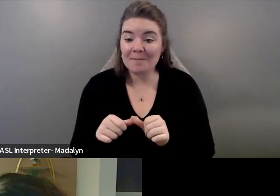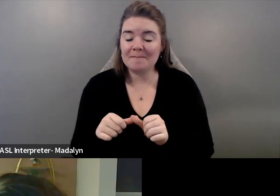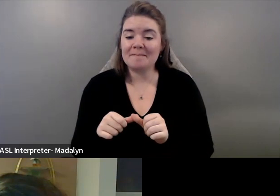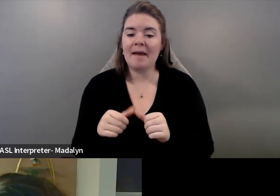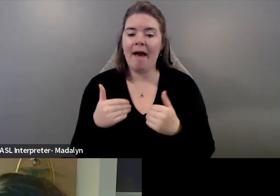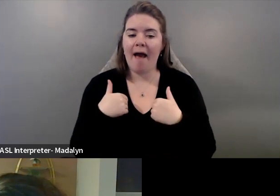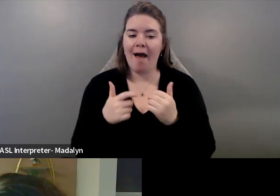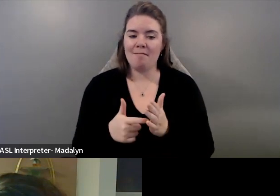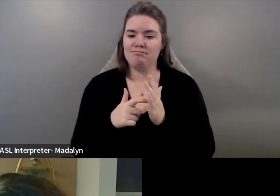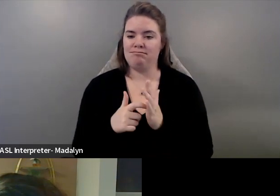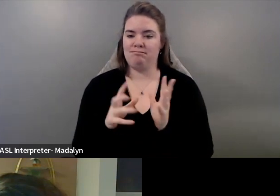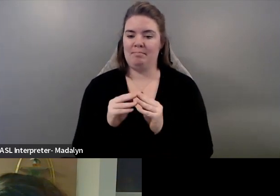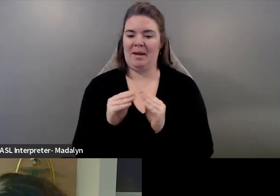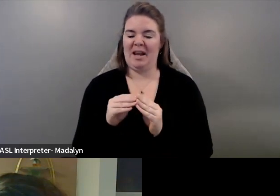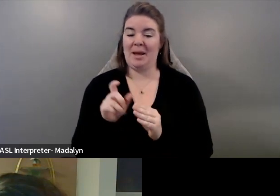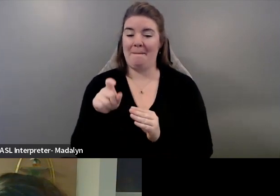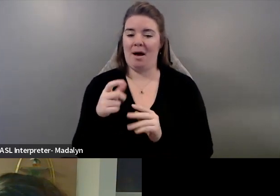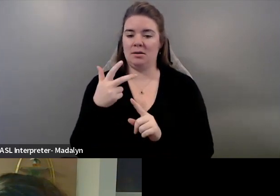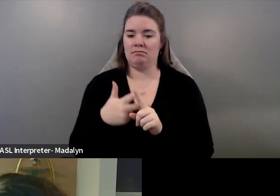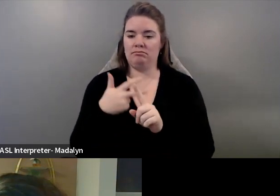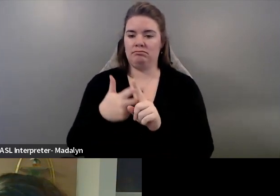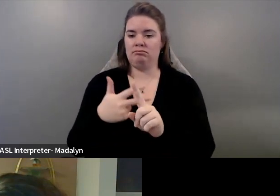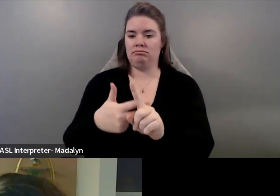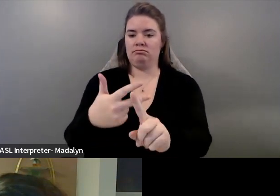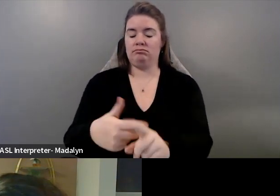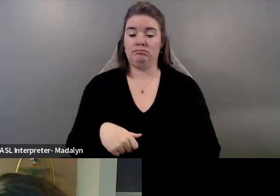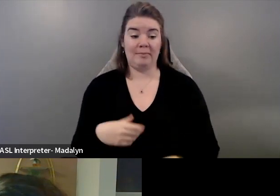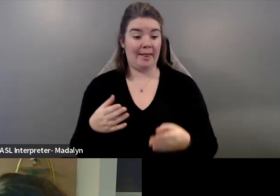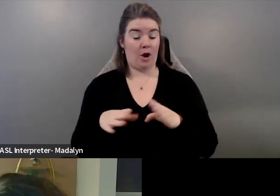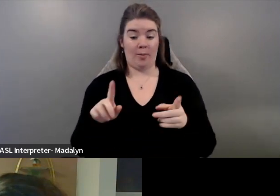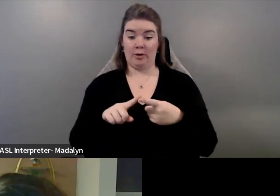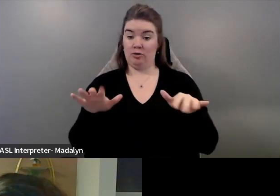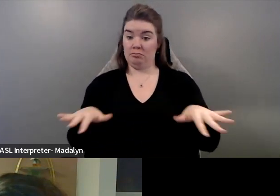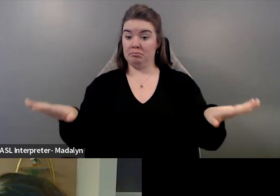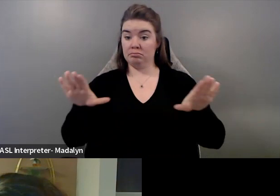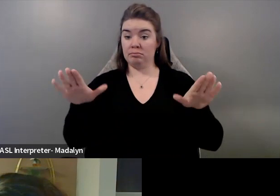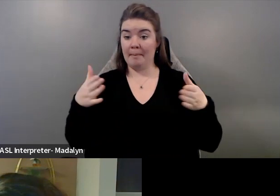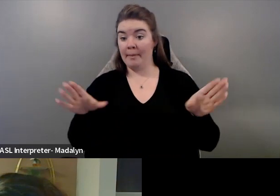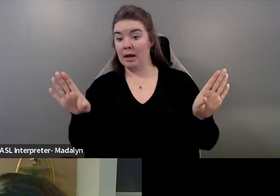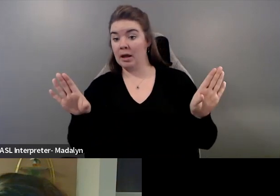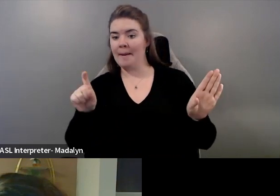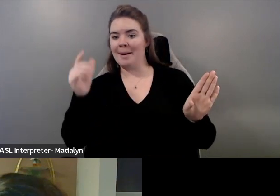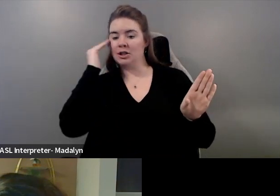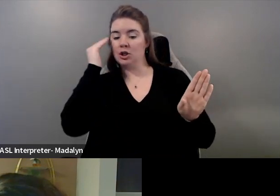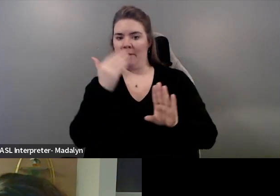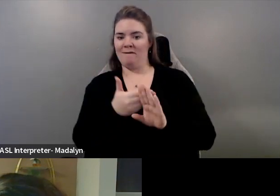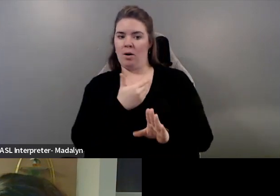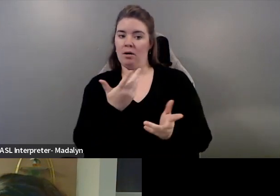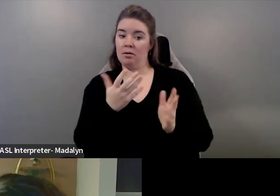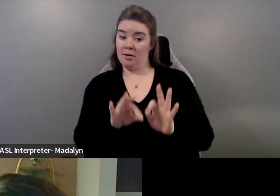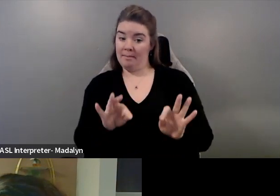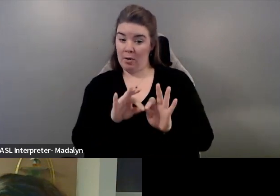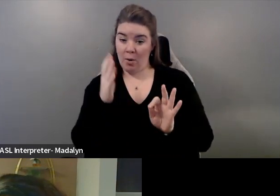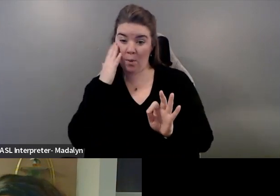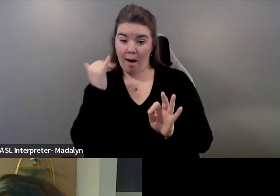least quarterly meetings. Our meetings are open to the public, and people have to know beforehand when we're doing those meetings. That's important because I keep talking about